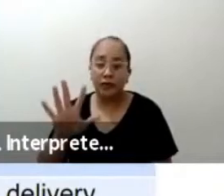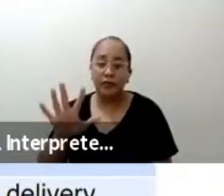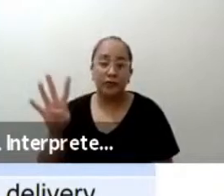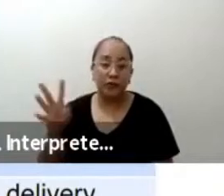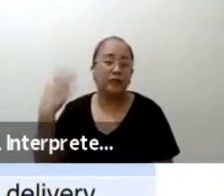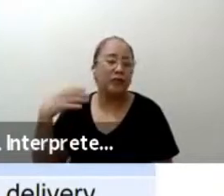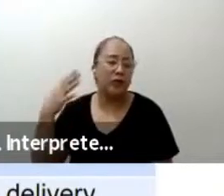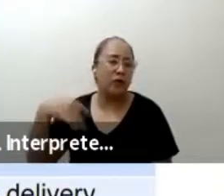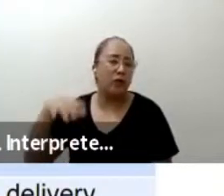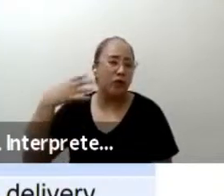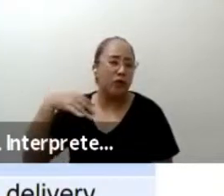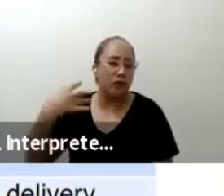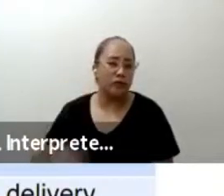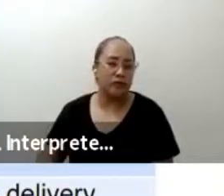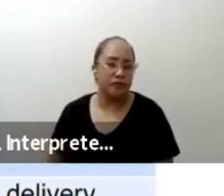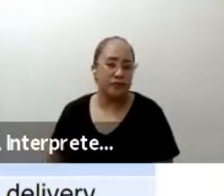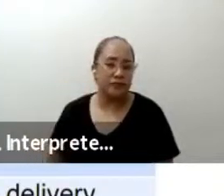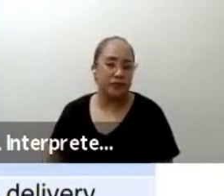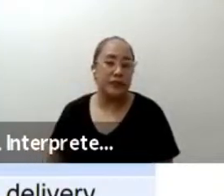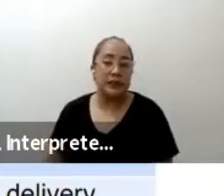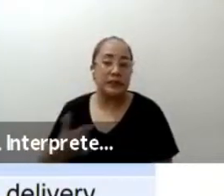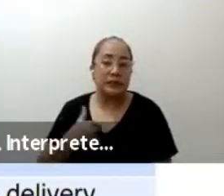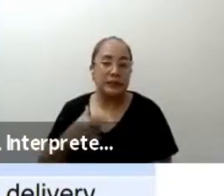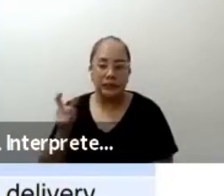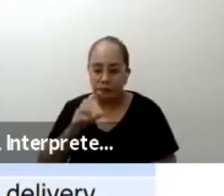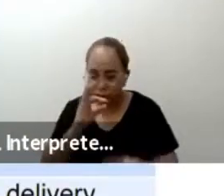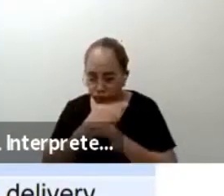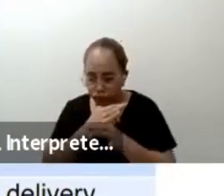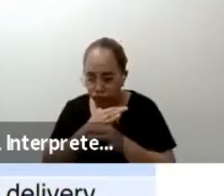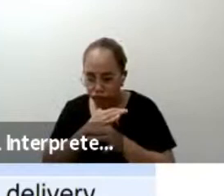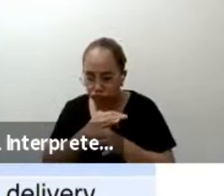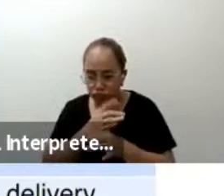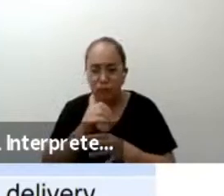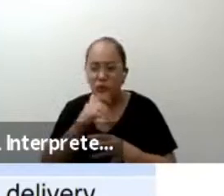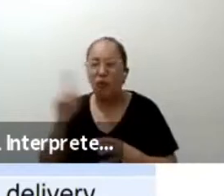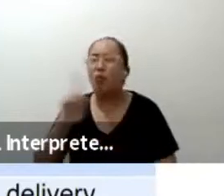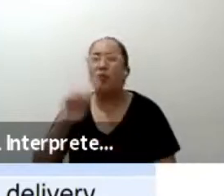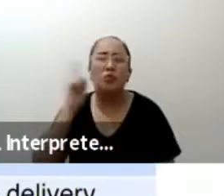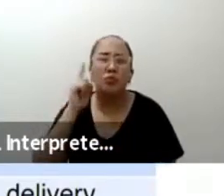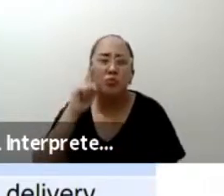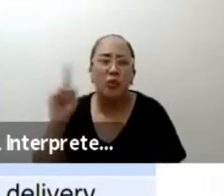noon. Pareho pa rin ang configuration niya yun, if you think about it.